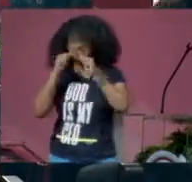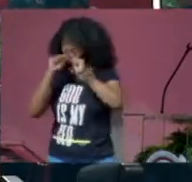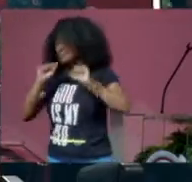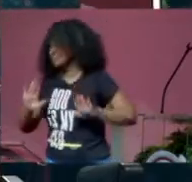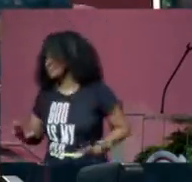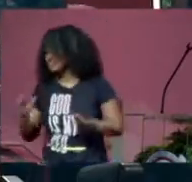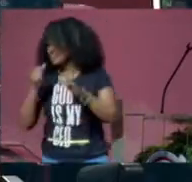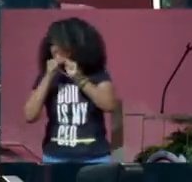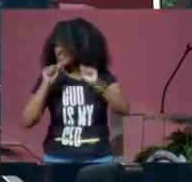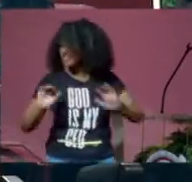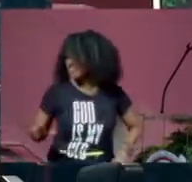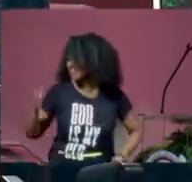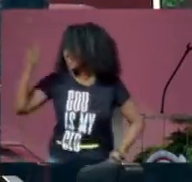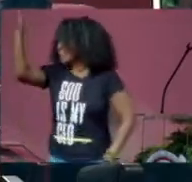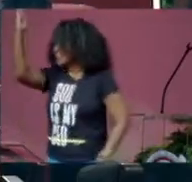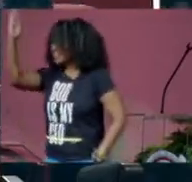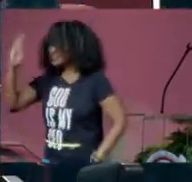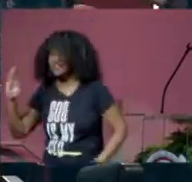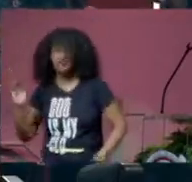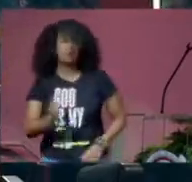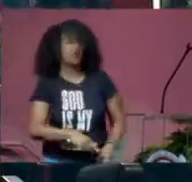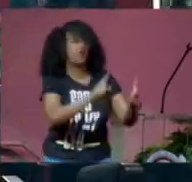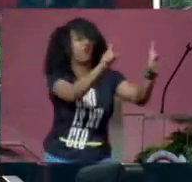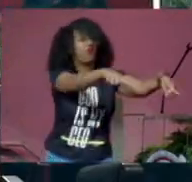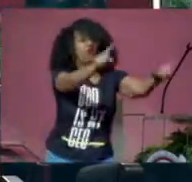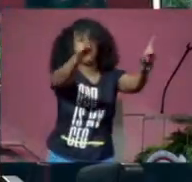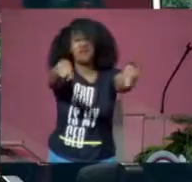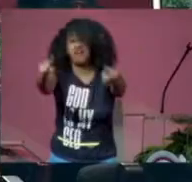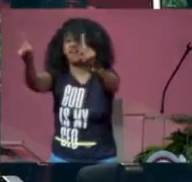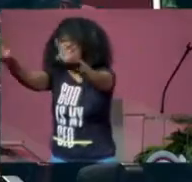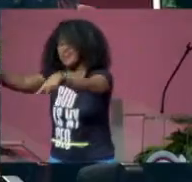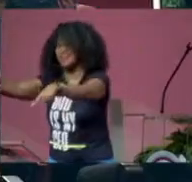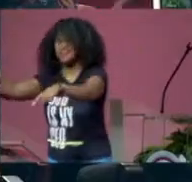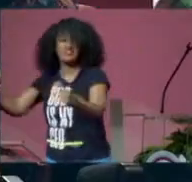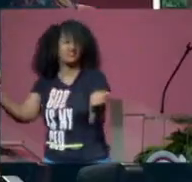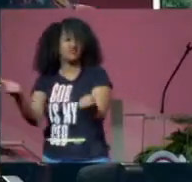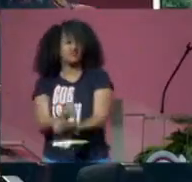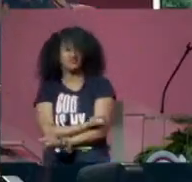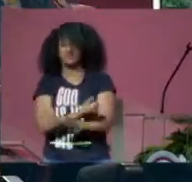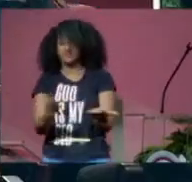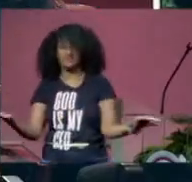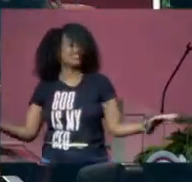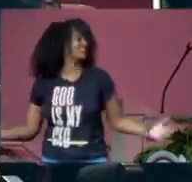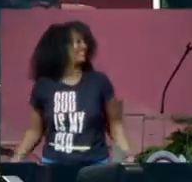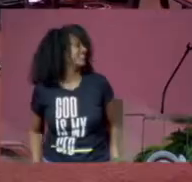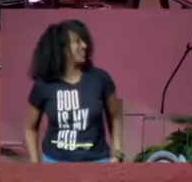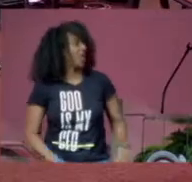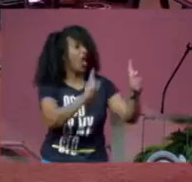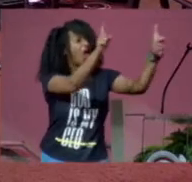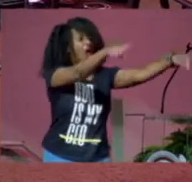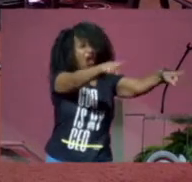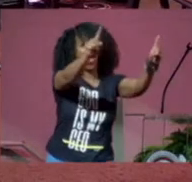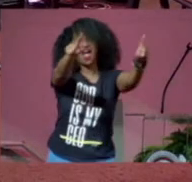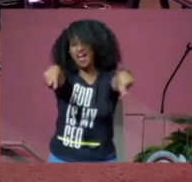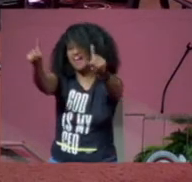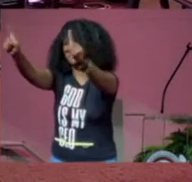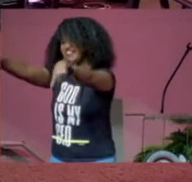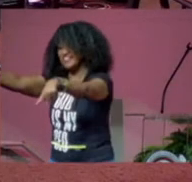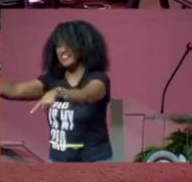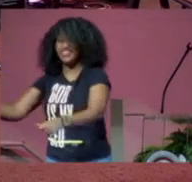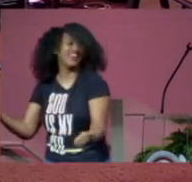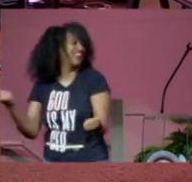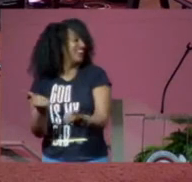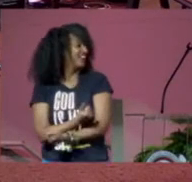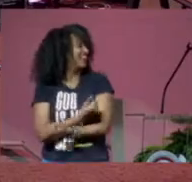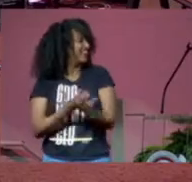Bless me, bless me, God, not just for me, but so everyone around me can have everything they need. Let all these folks that's